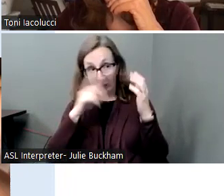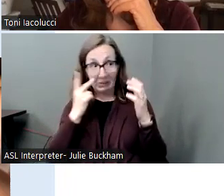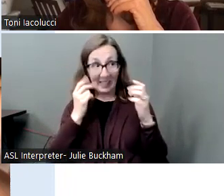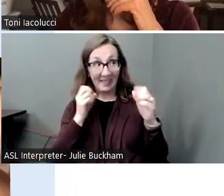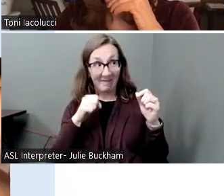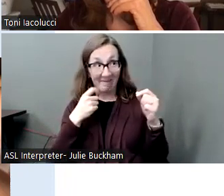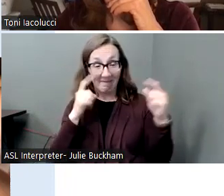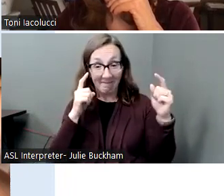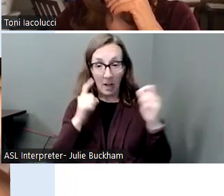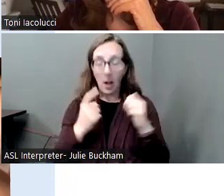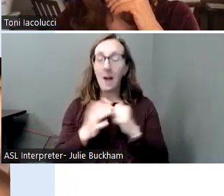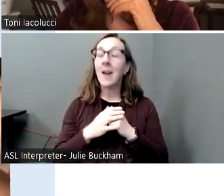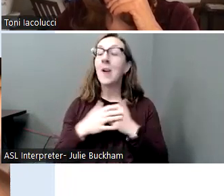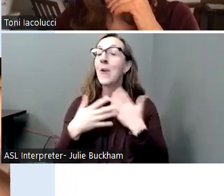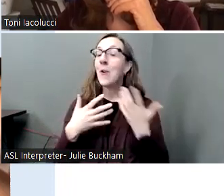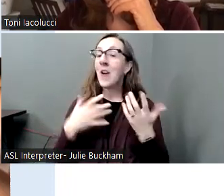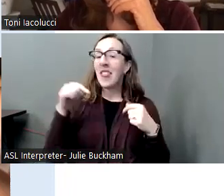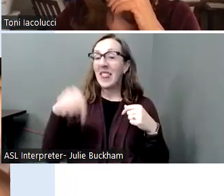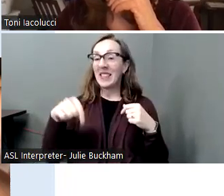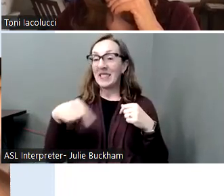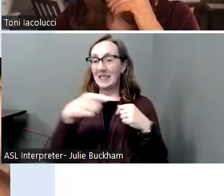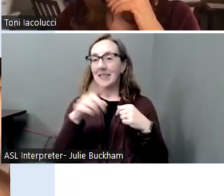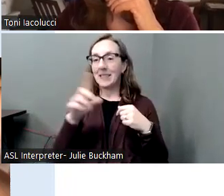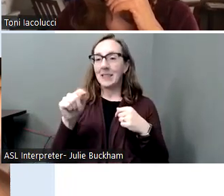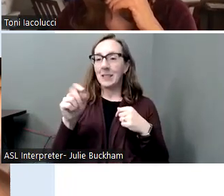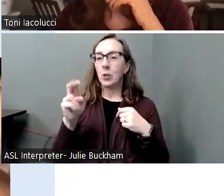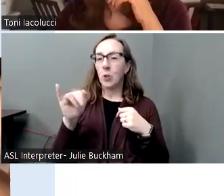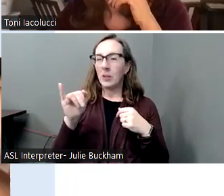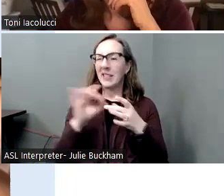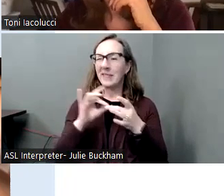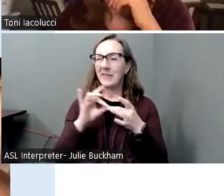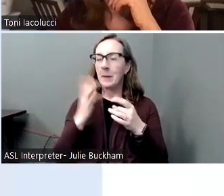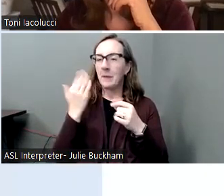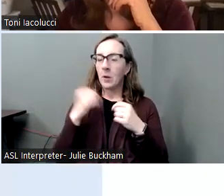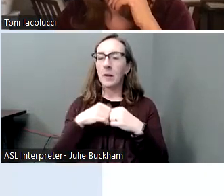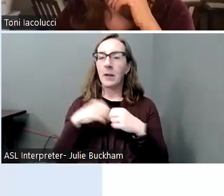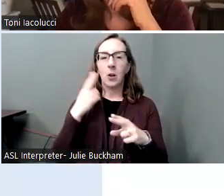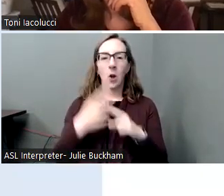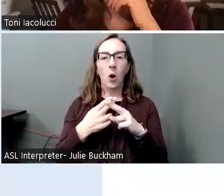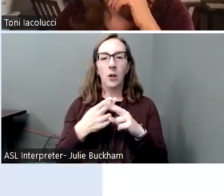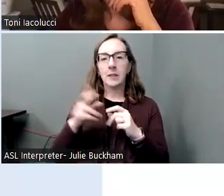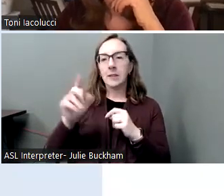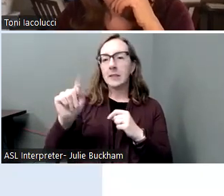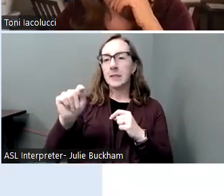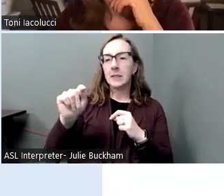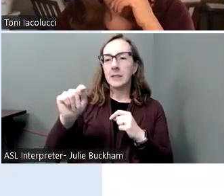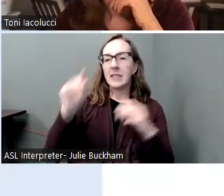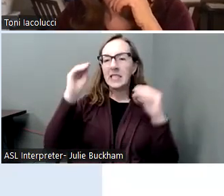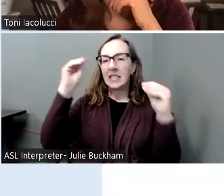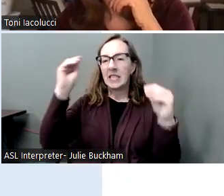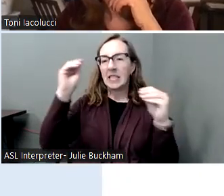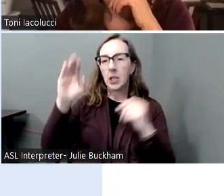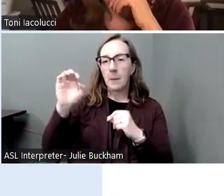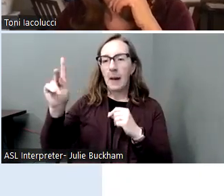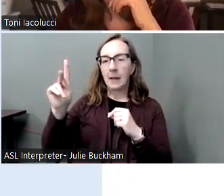the visit is this method that Tony referred to, teach back. Some of you might be familiar with this. Thank you, Michelle,